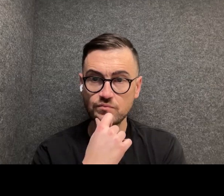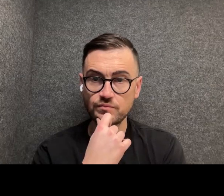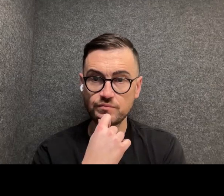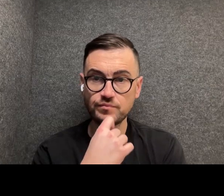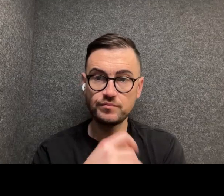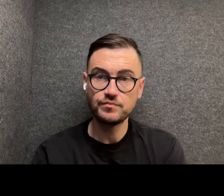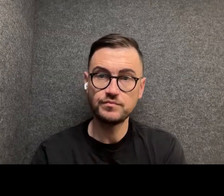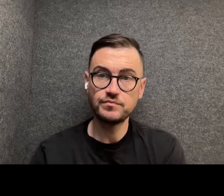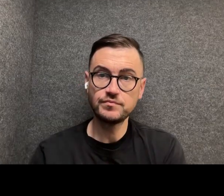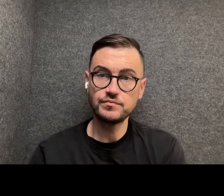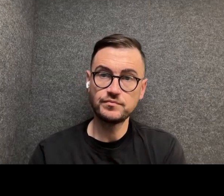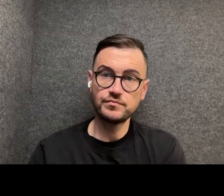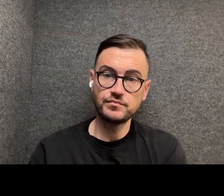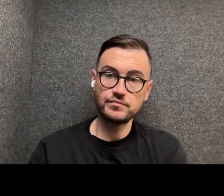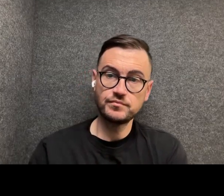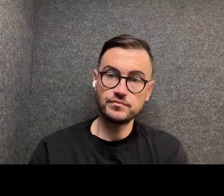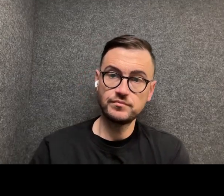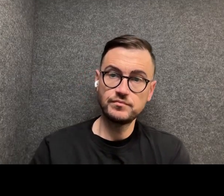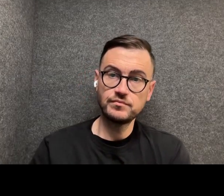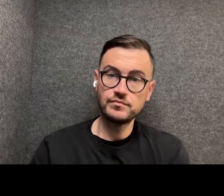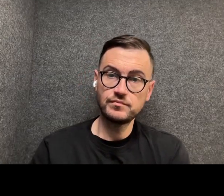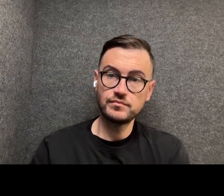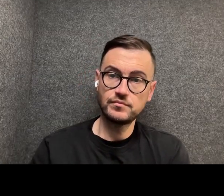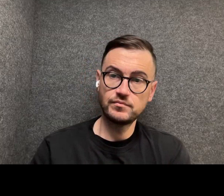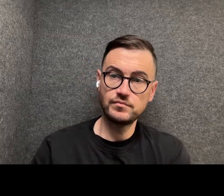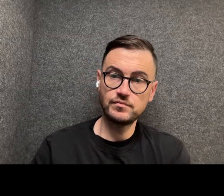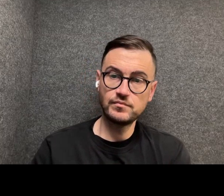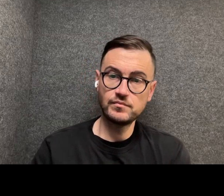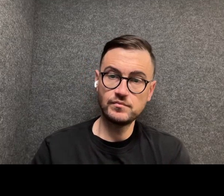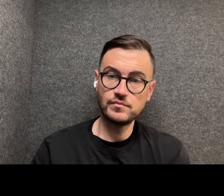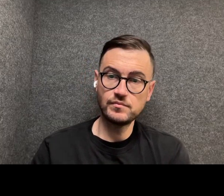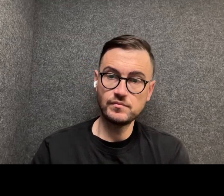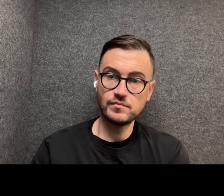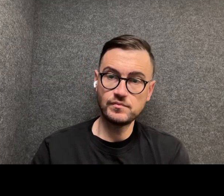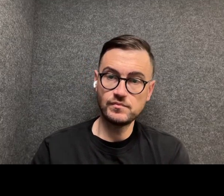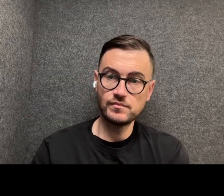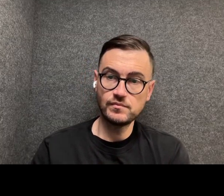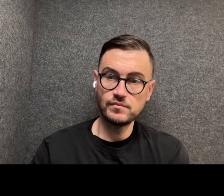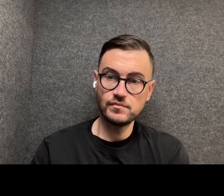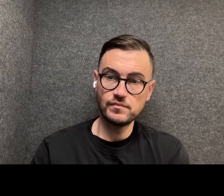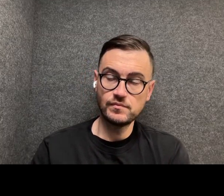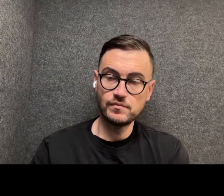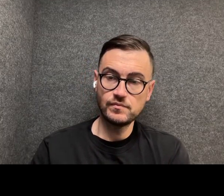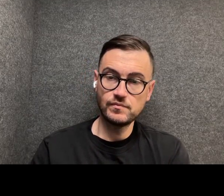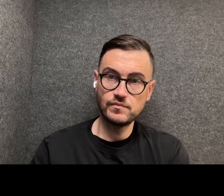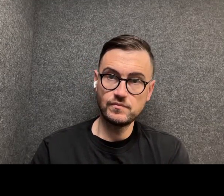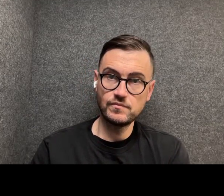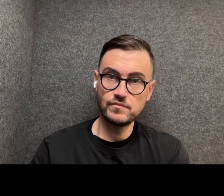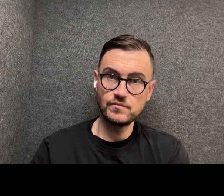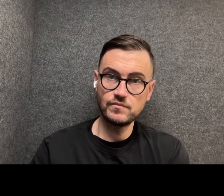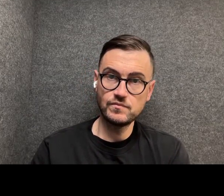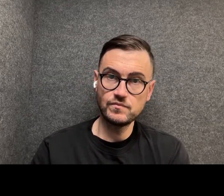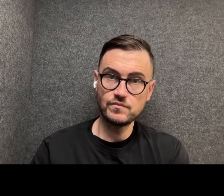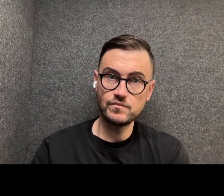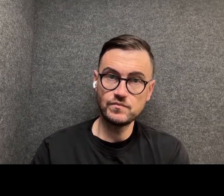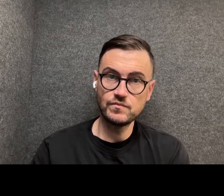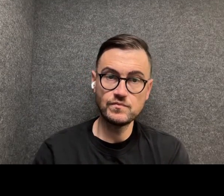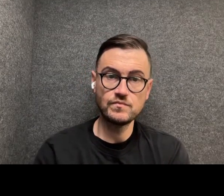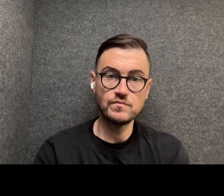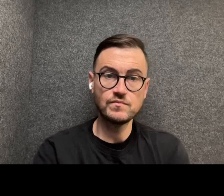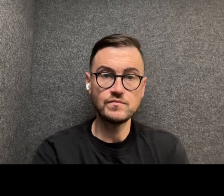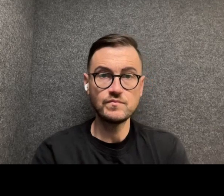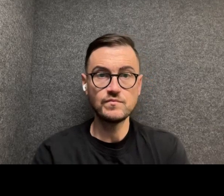a lawyer. So there aren't significant changes to, in my opinion, there are not